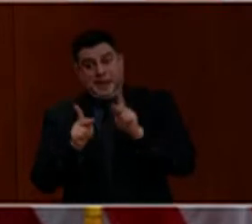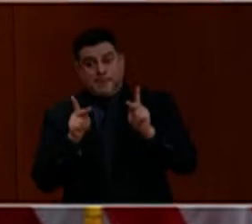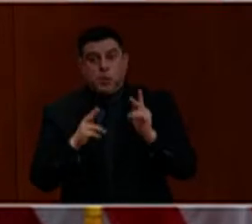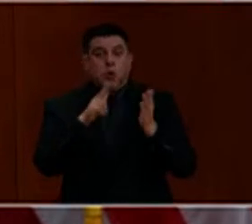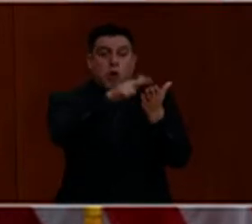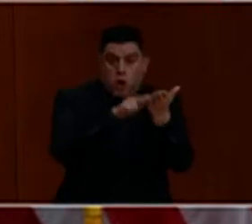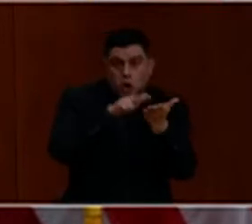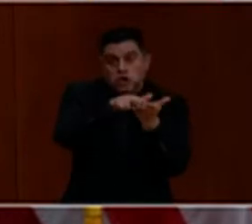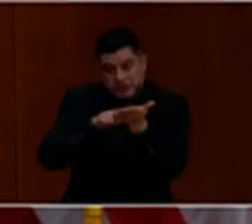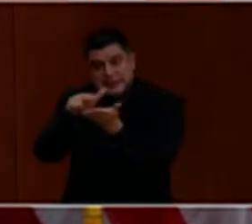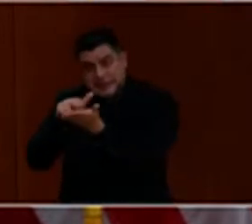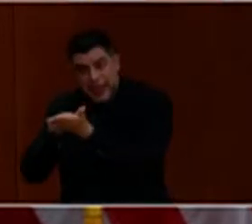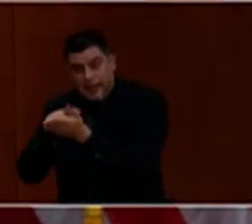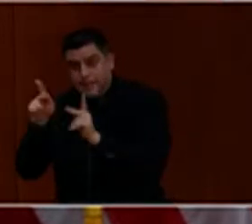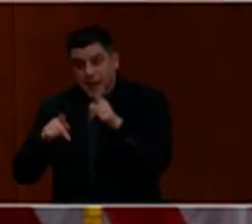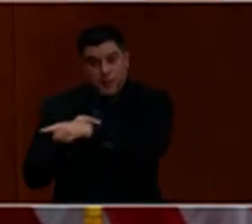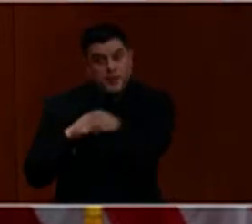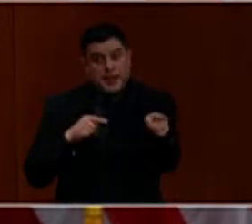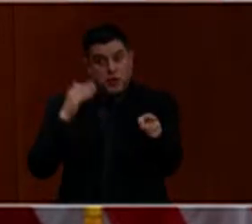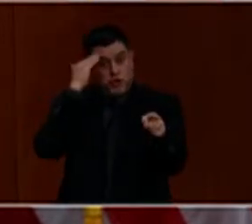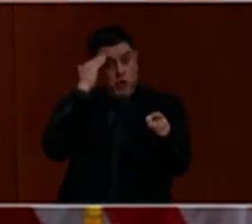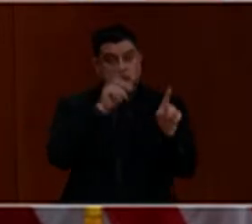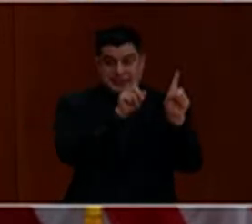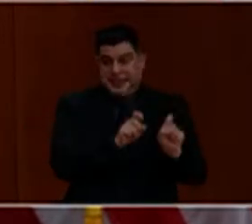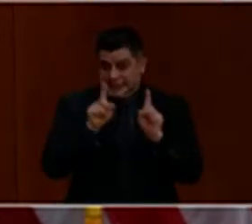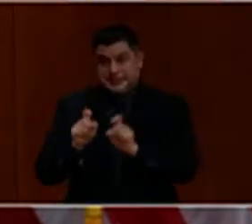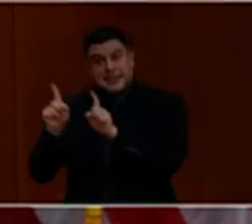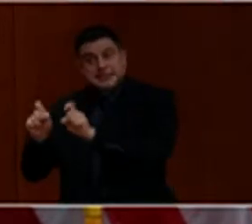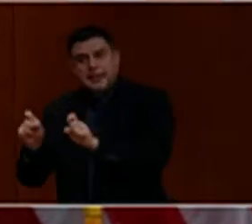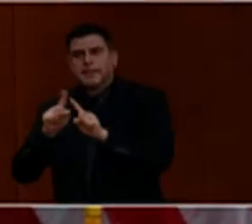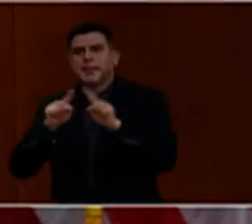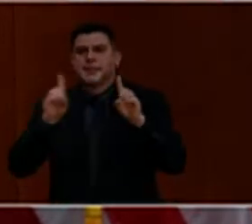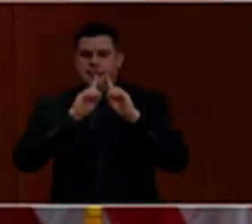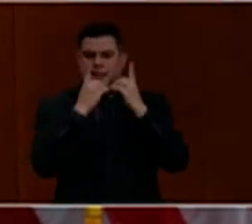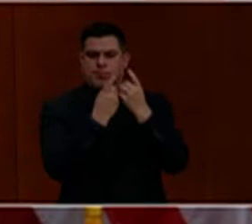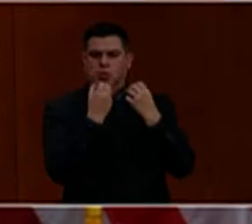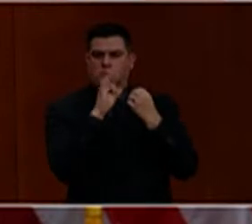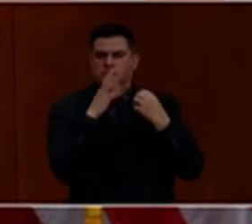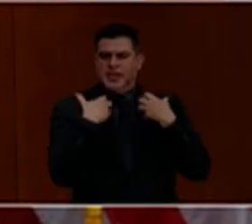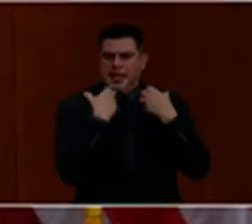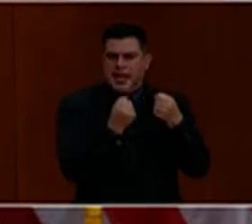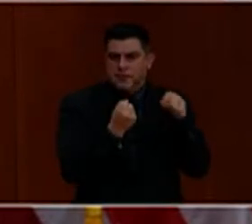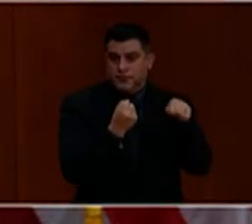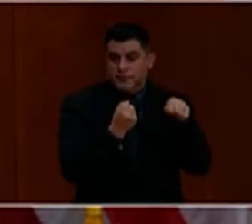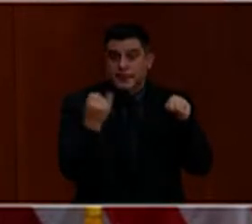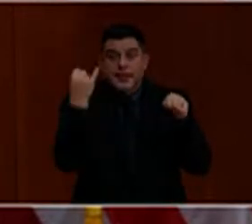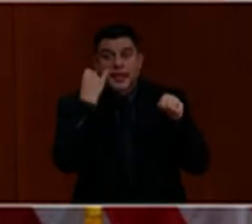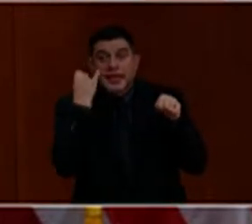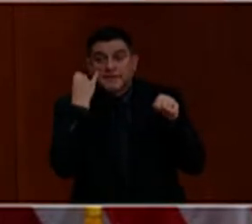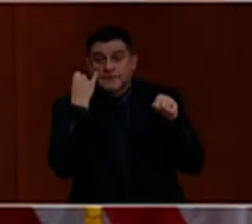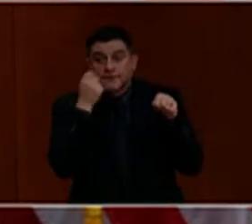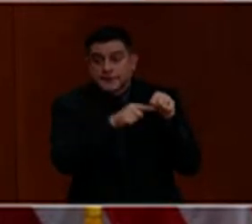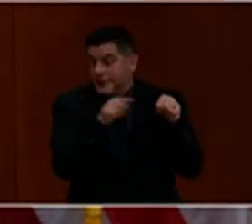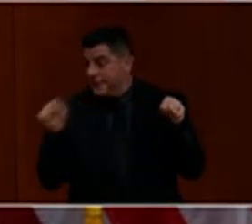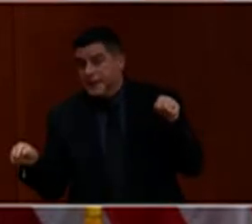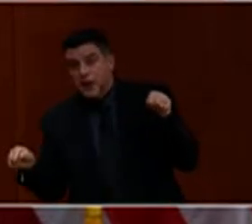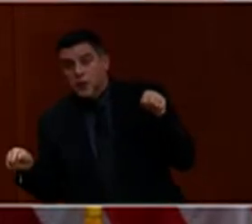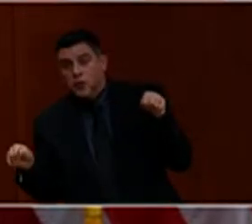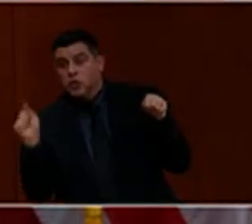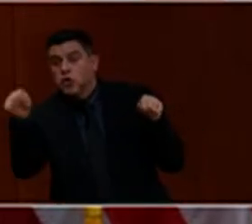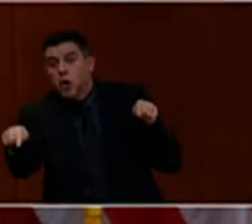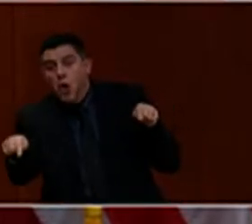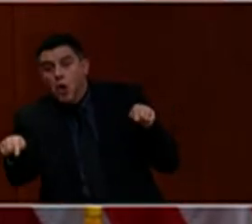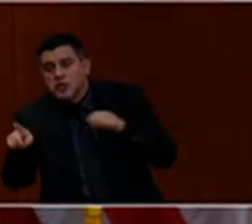testing was happening. But like the Department of Health, you know, if they go do 100 tests at a workplace, they don't know that that's occurring until that's put in the